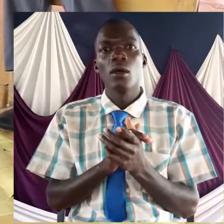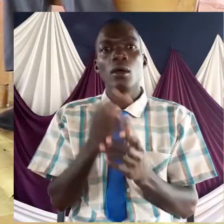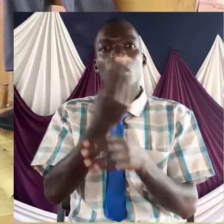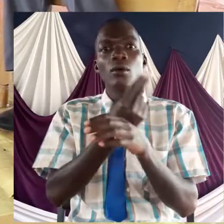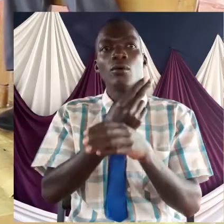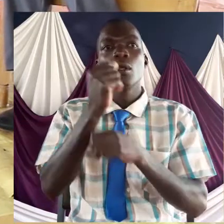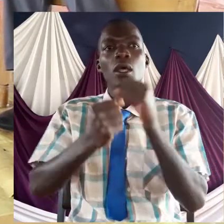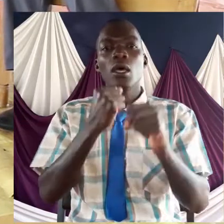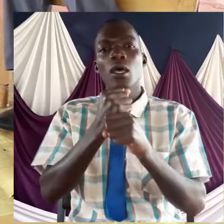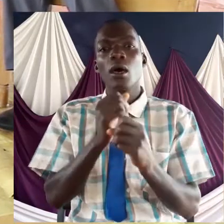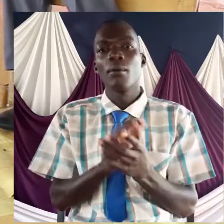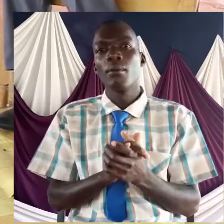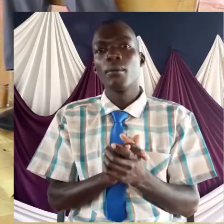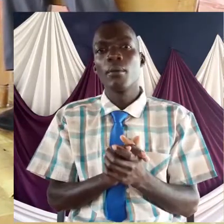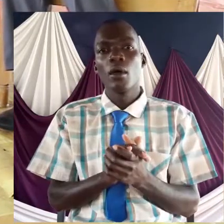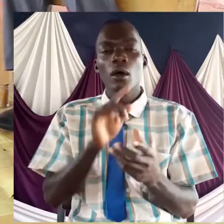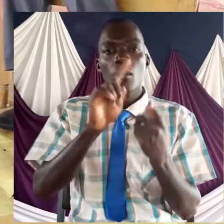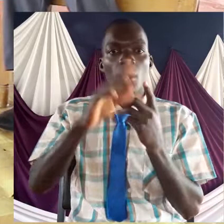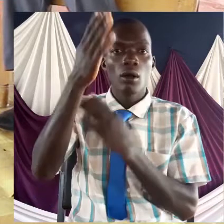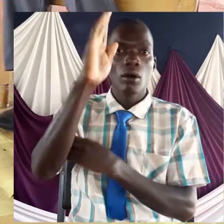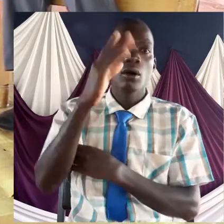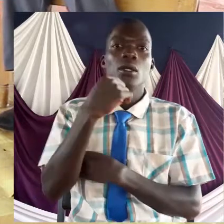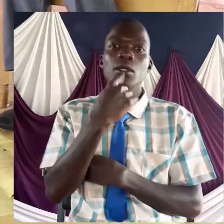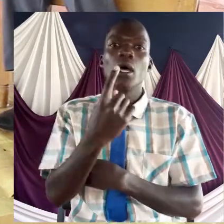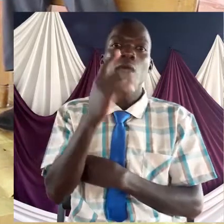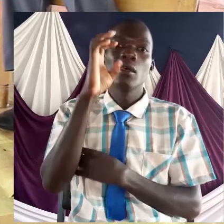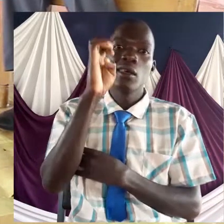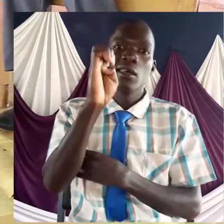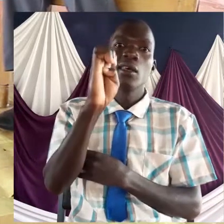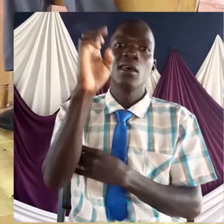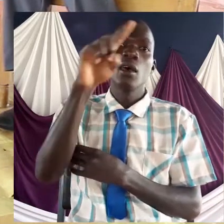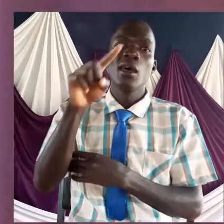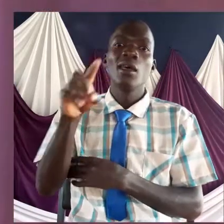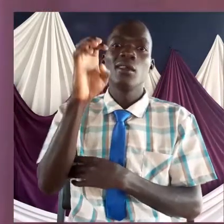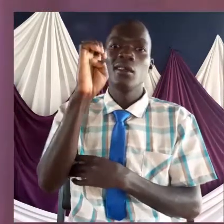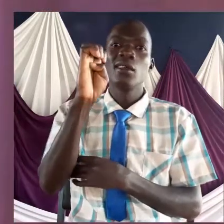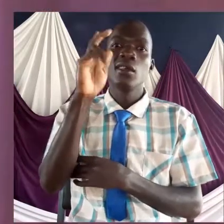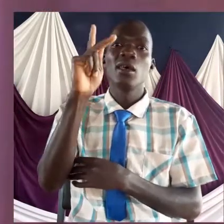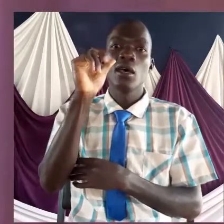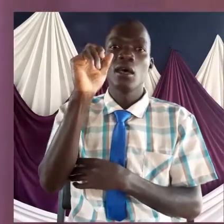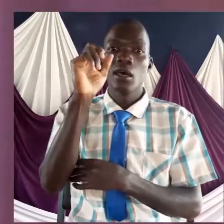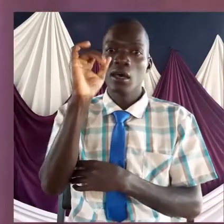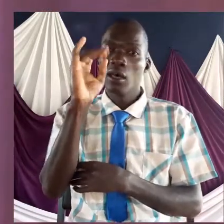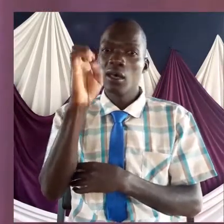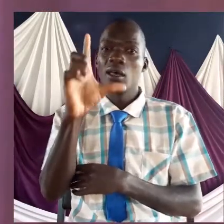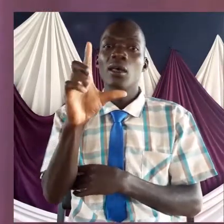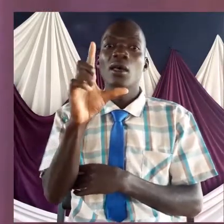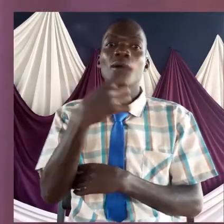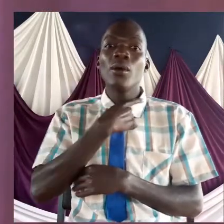day principle, when God tells Ezekiel, you lie on your side for